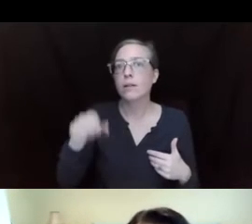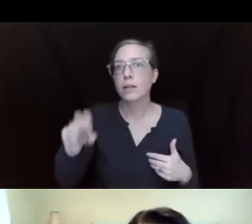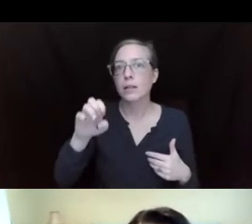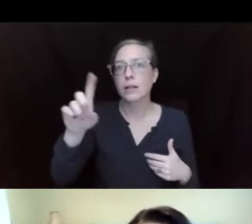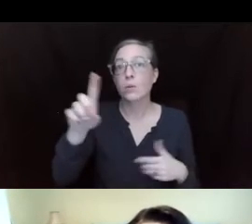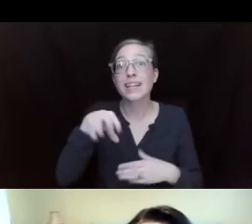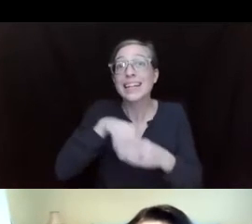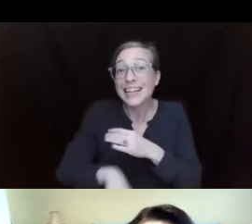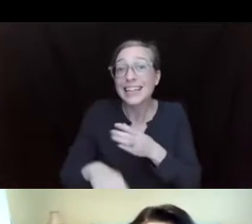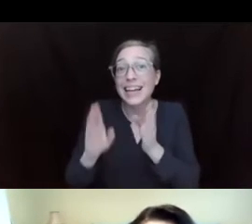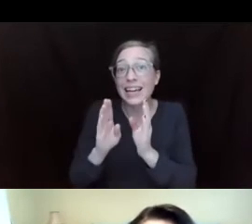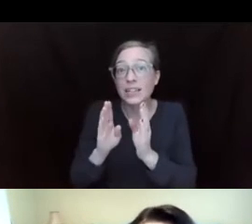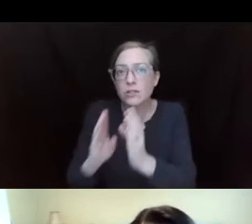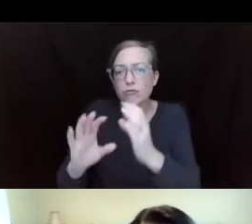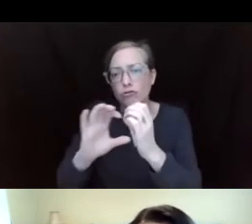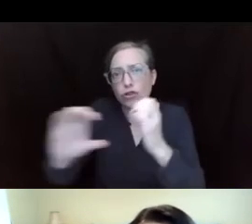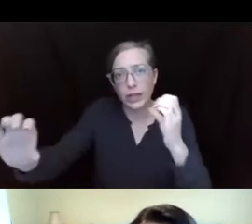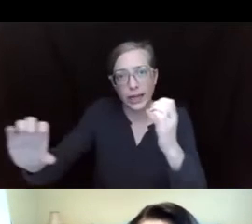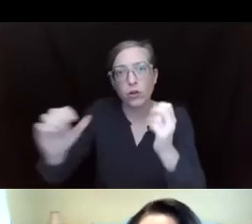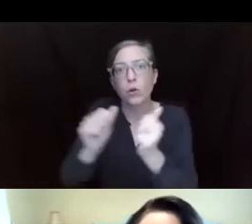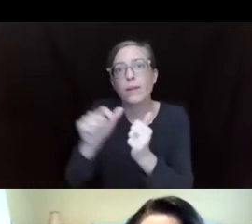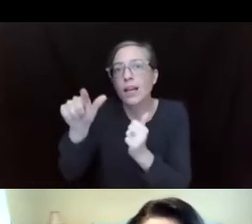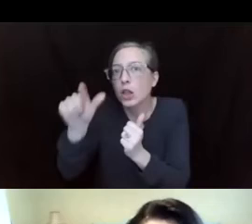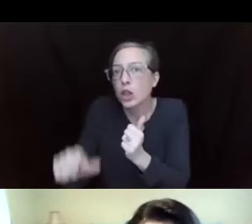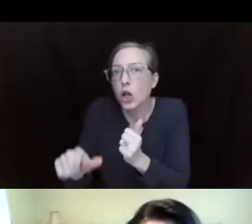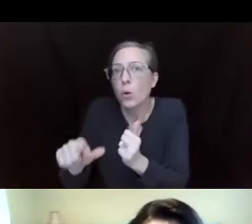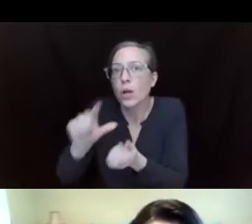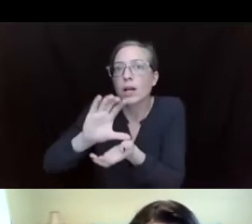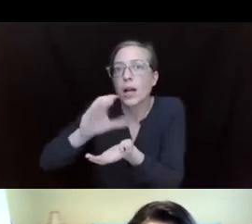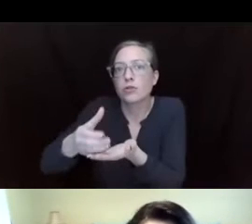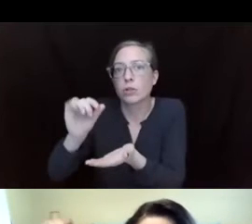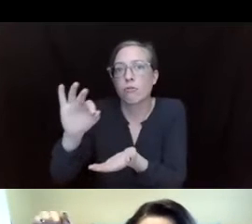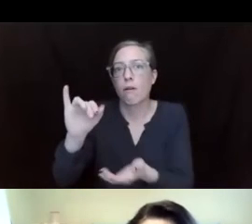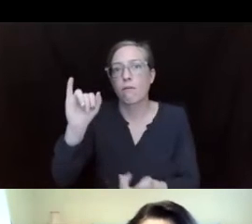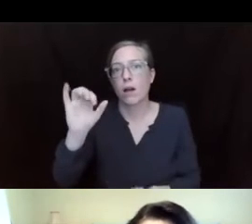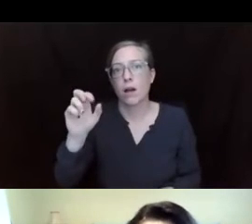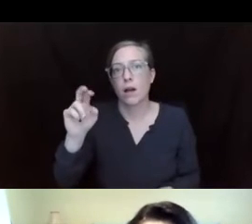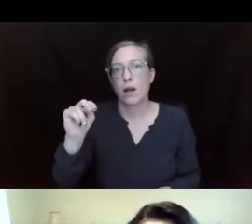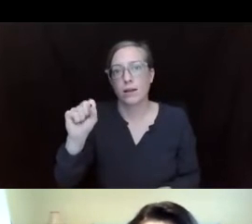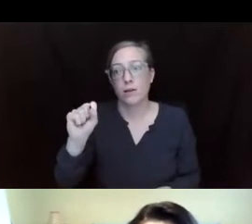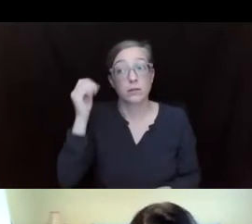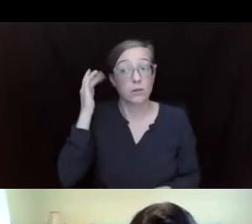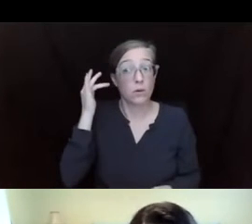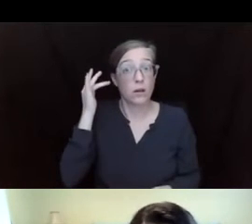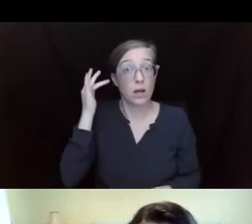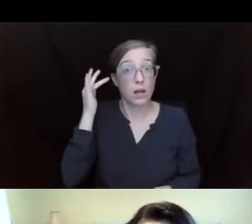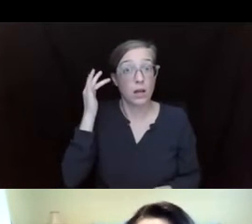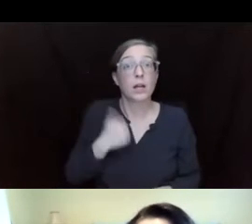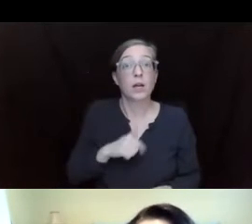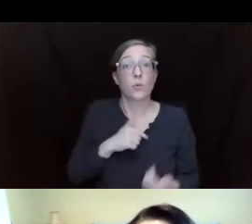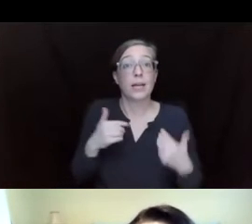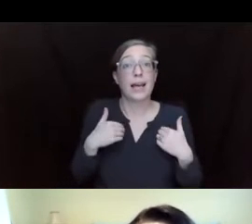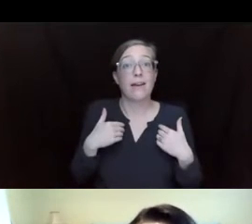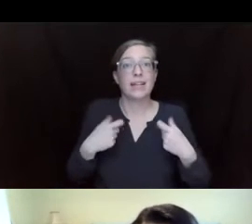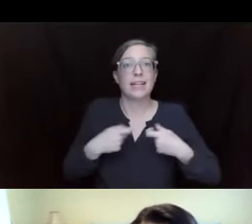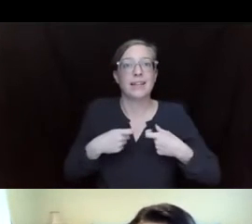a very low concentration of ions. Why? Very simple. We are applying a current, an electric current,